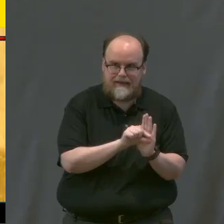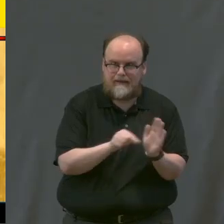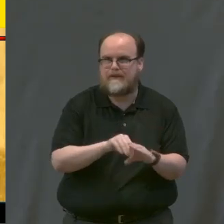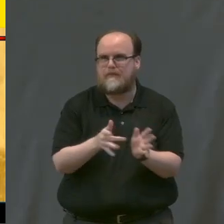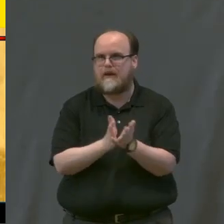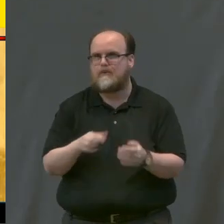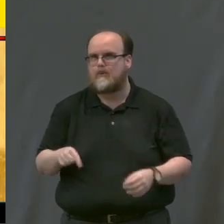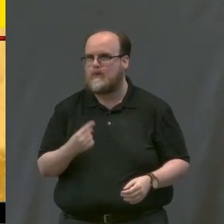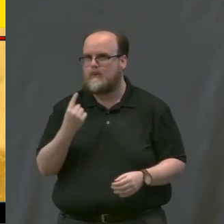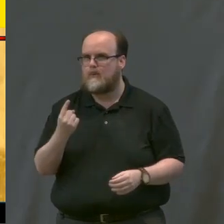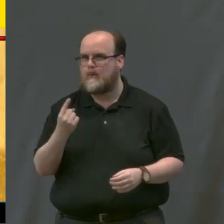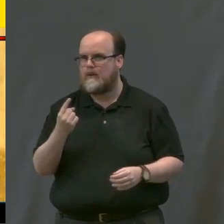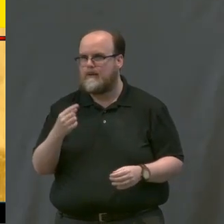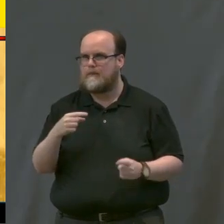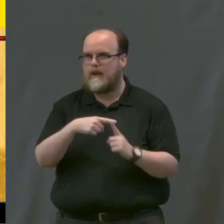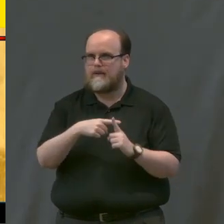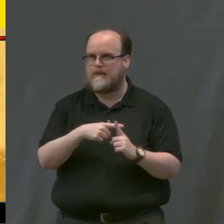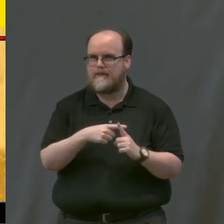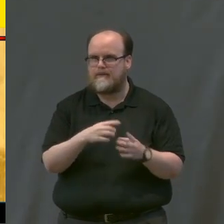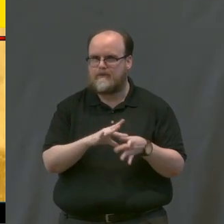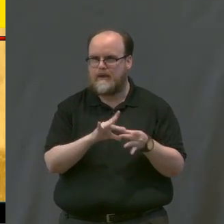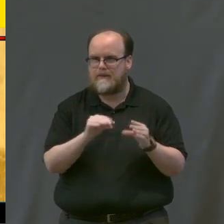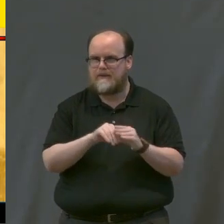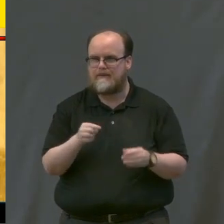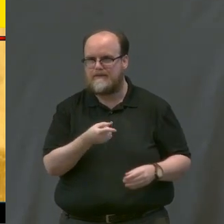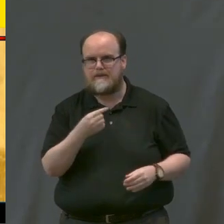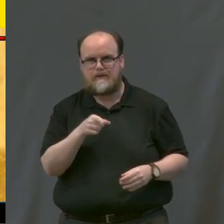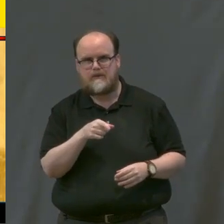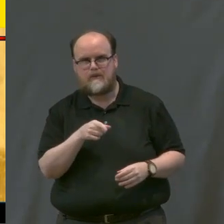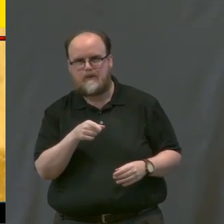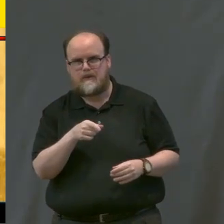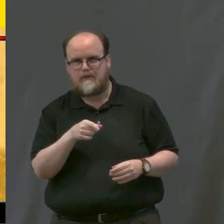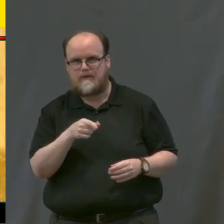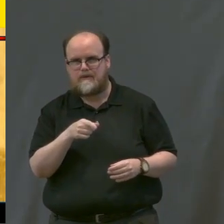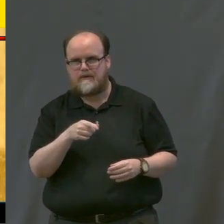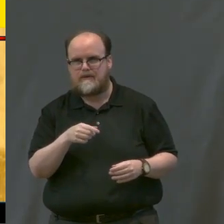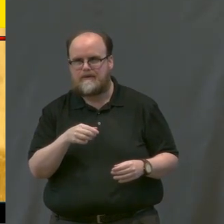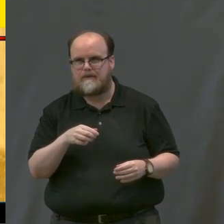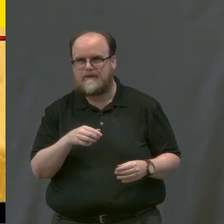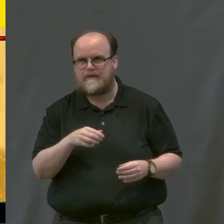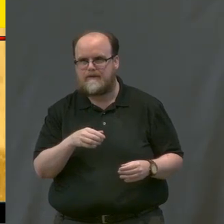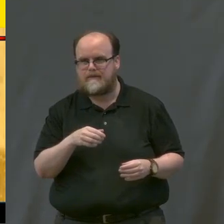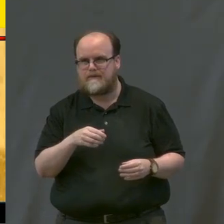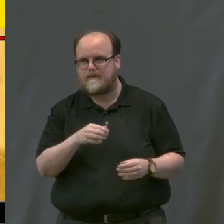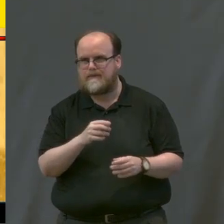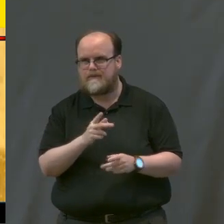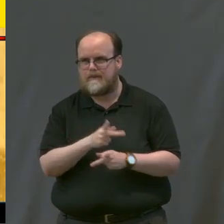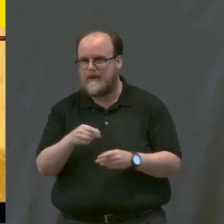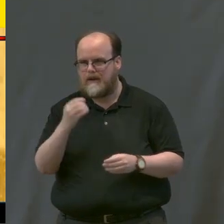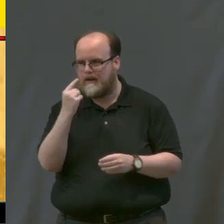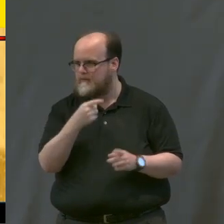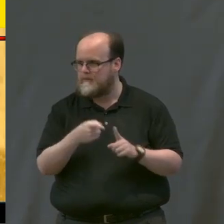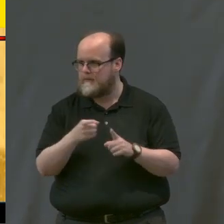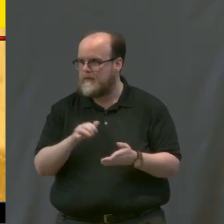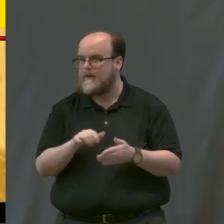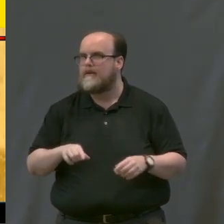There's only one actually positive comment in there. He said, "You would have given your eyes for me." And that's the only positive thing. Otherwise, he